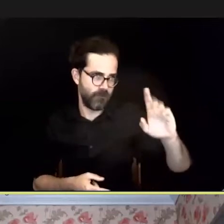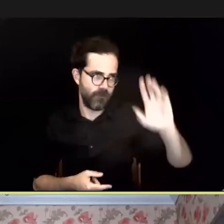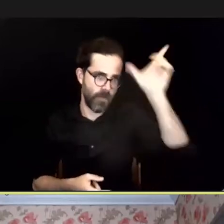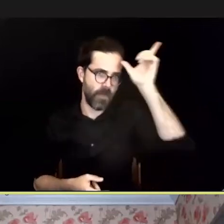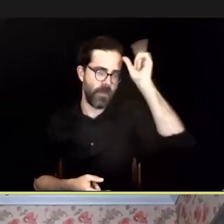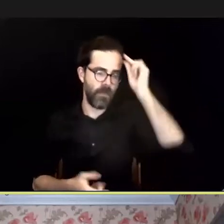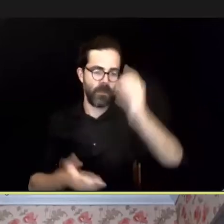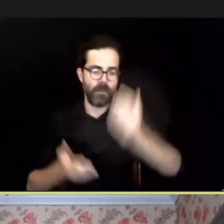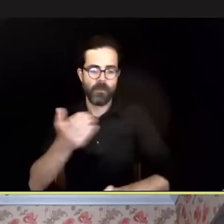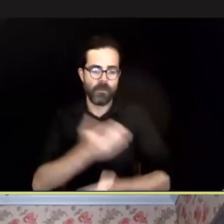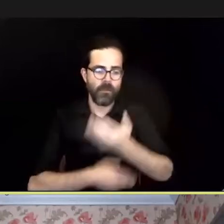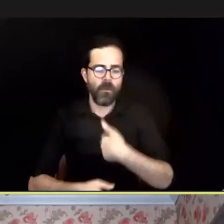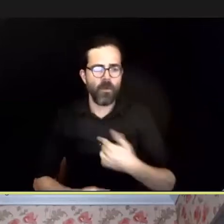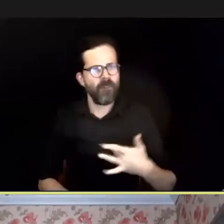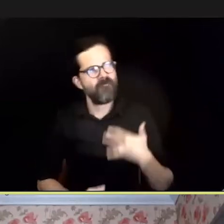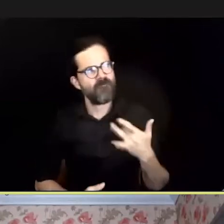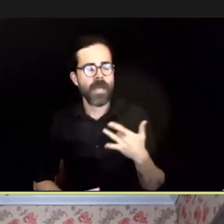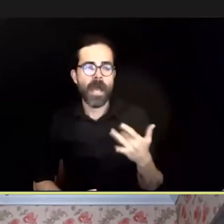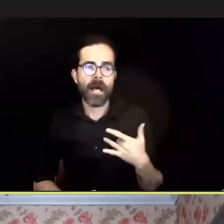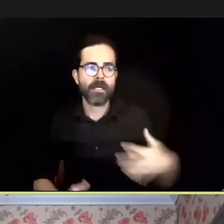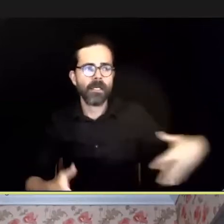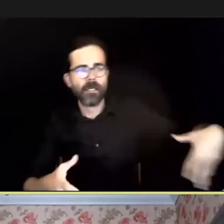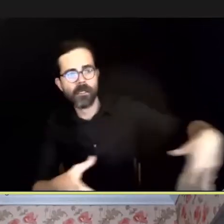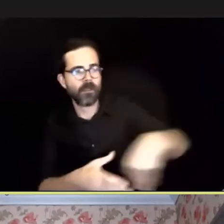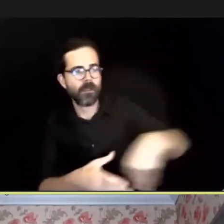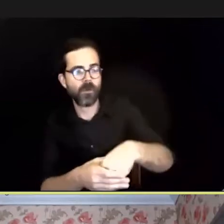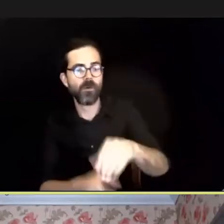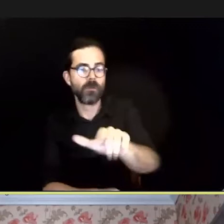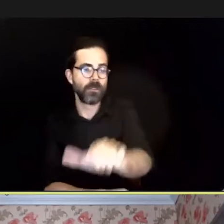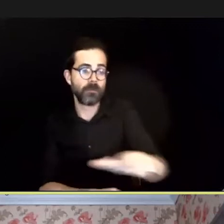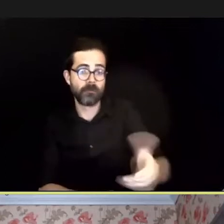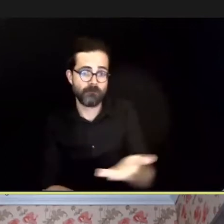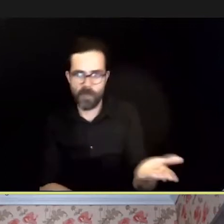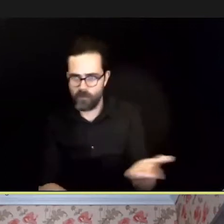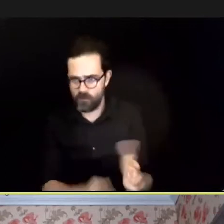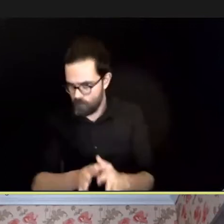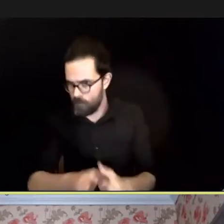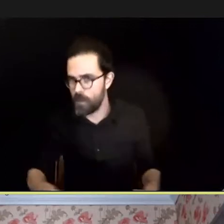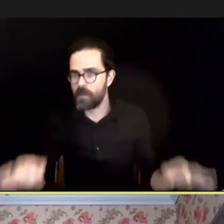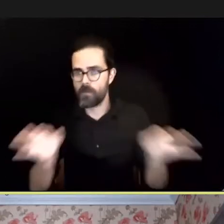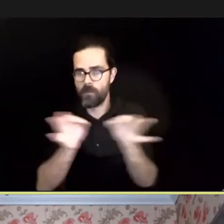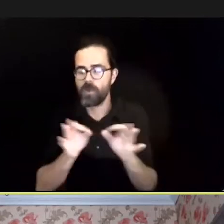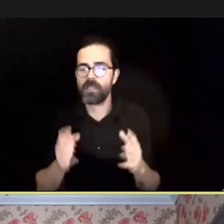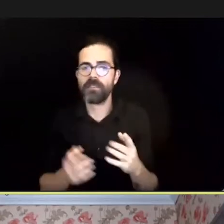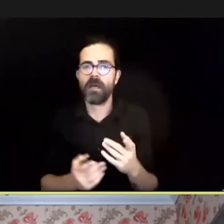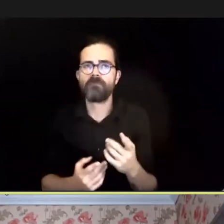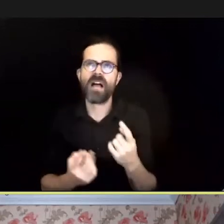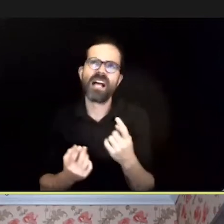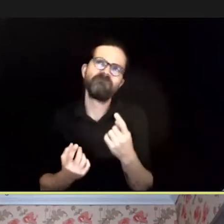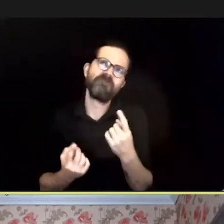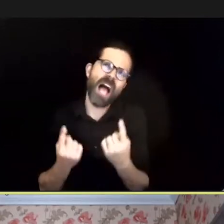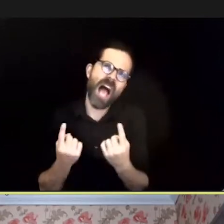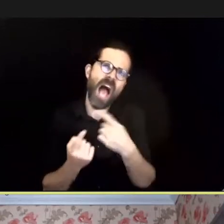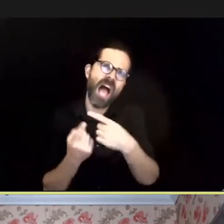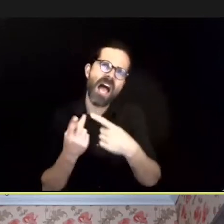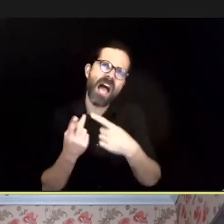of people with intellectual disabilities is very important to us, and we did found some solutions, but felt that